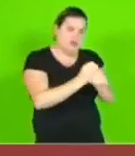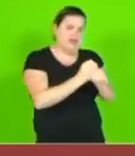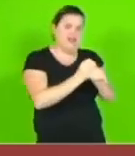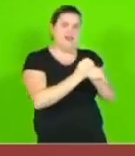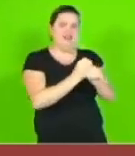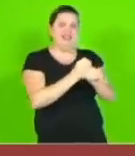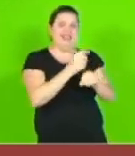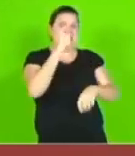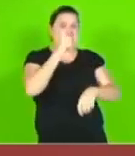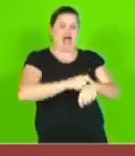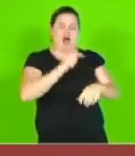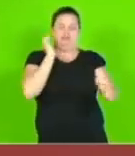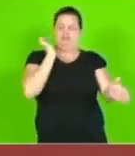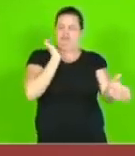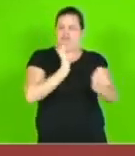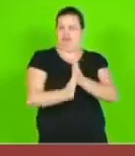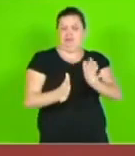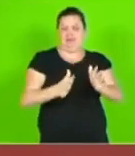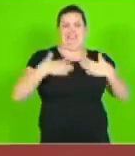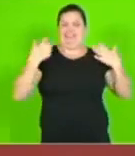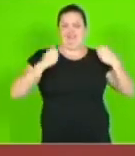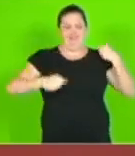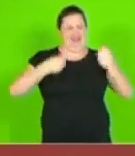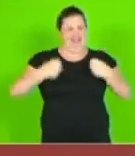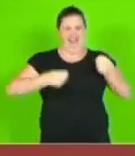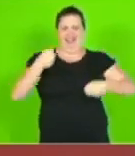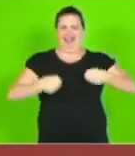he had a trumpet upstairs.